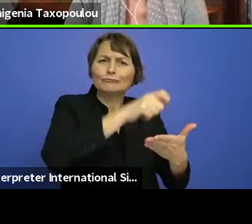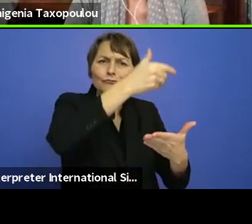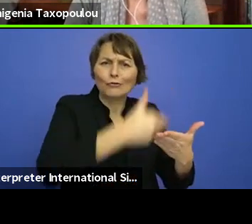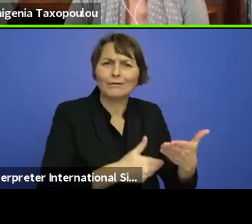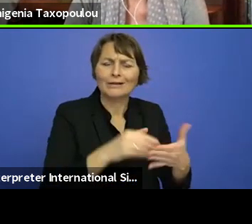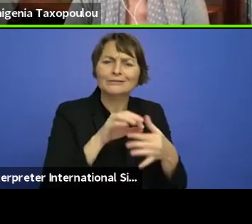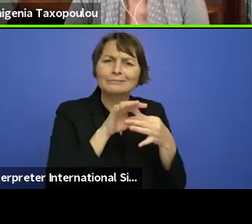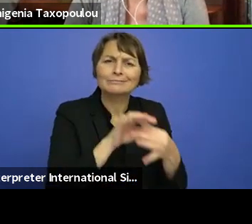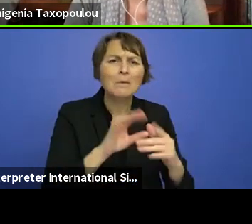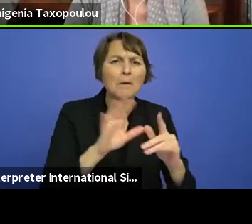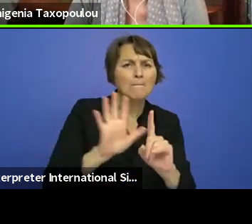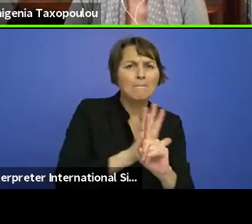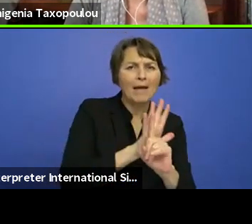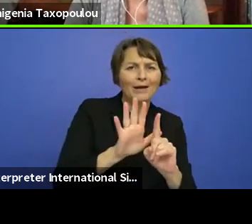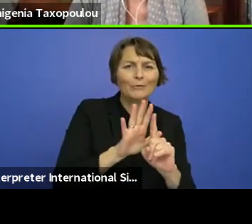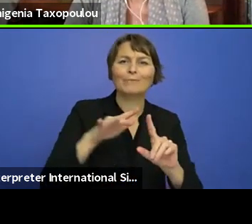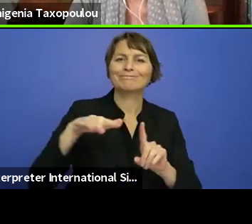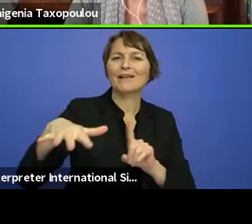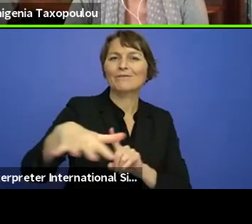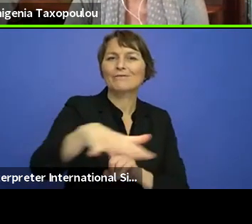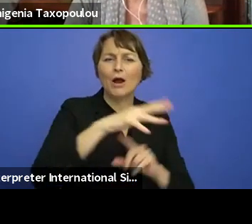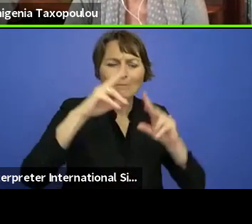is currently in